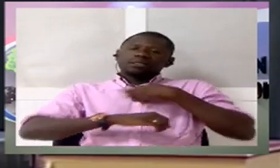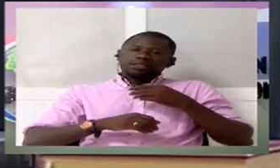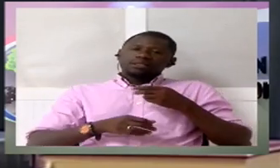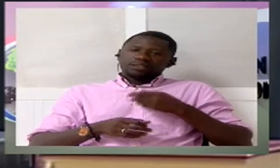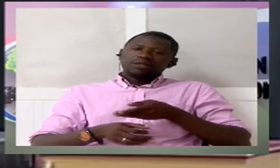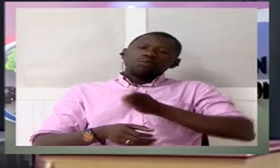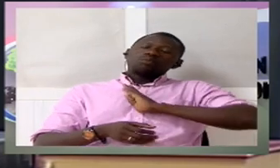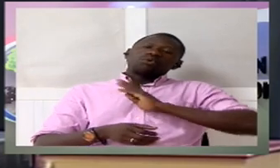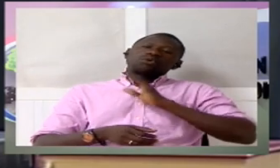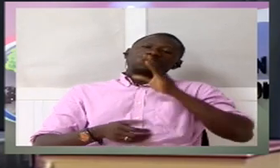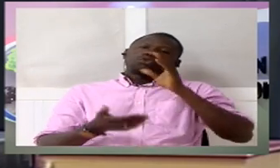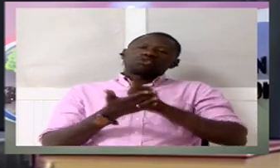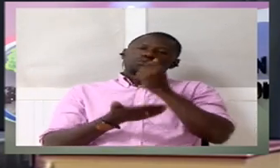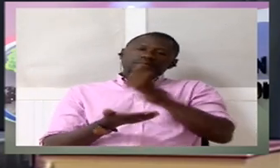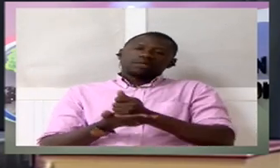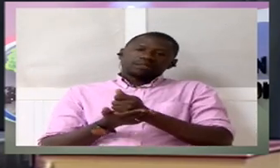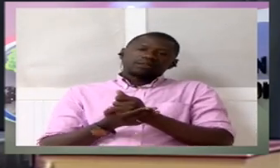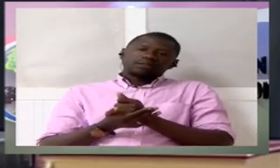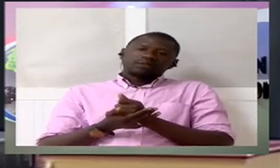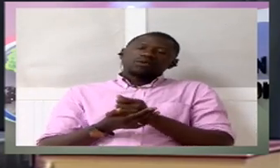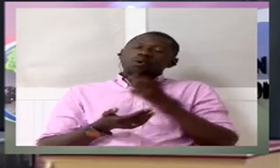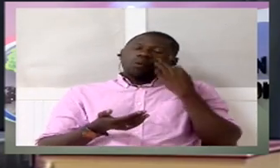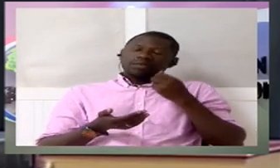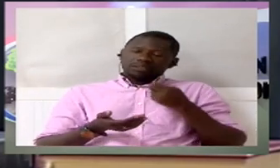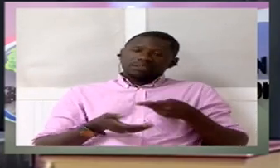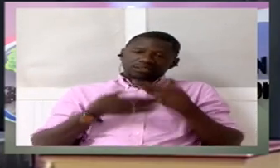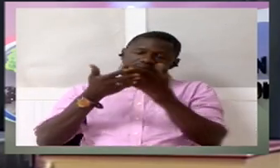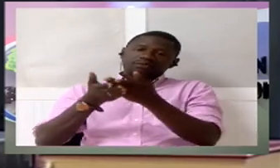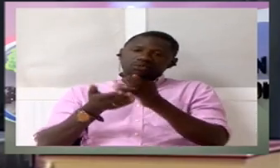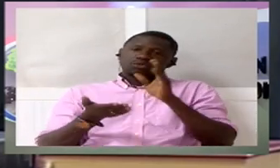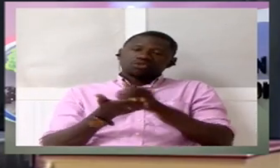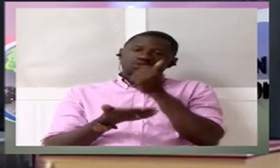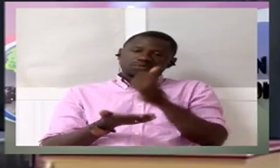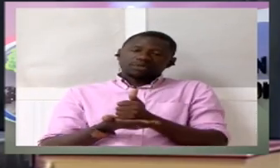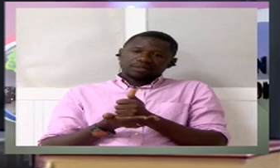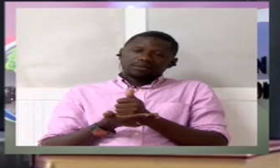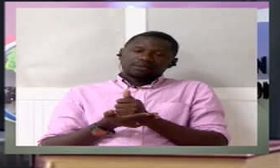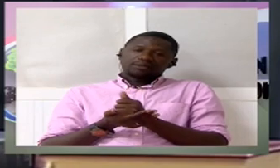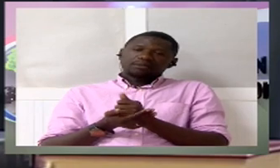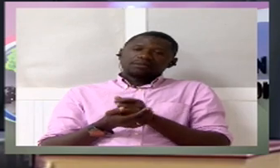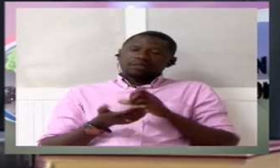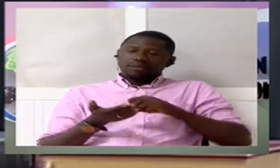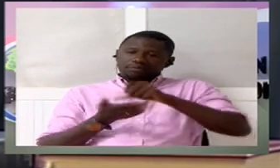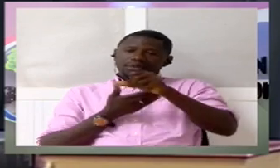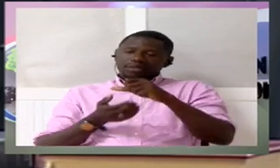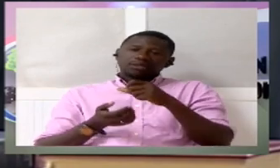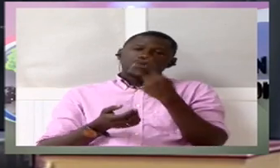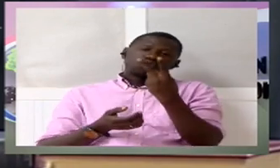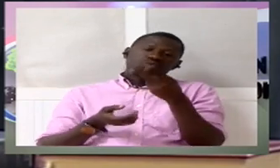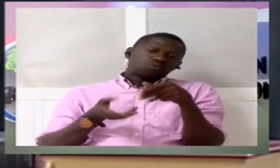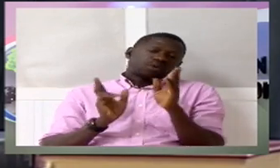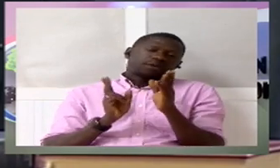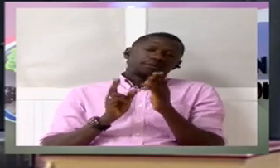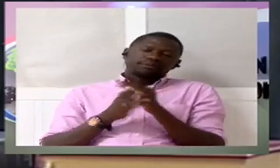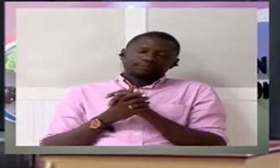was what he rented to Trust Bank. But when he rented it out, payment ke in two installments. They made payments